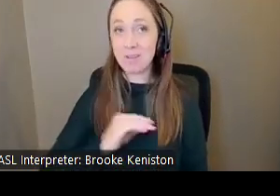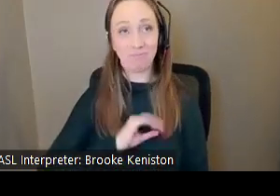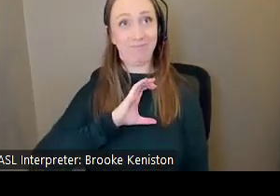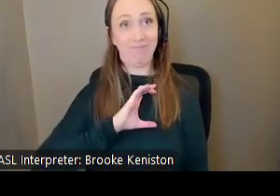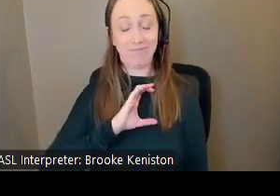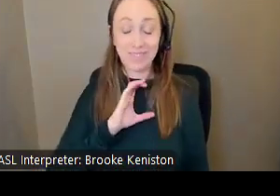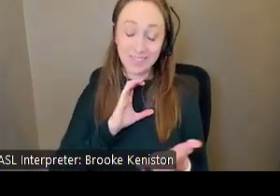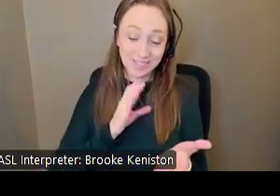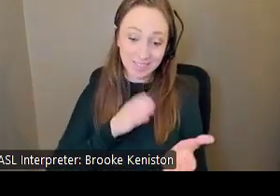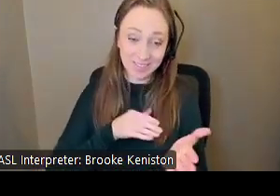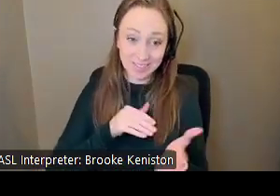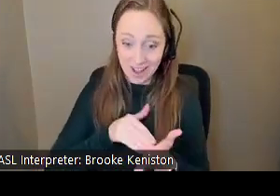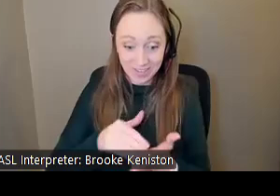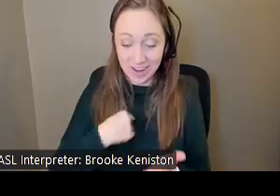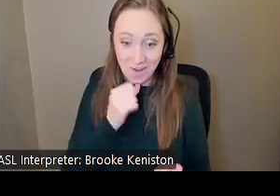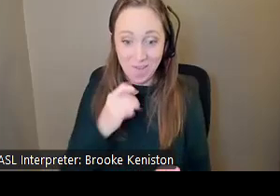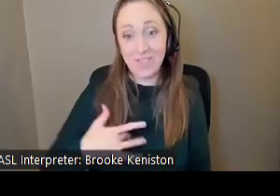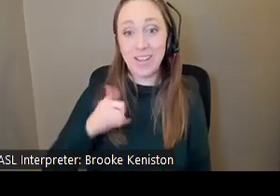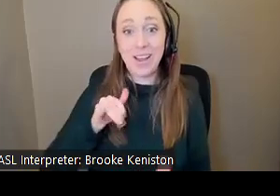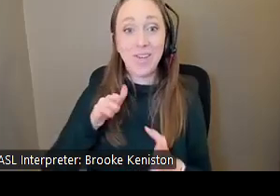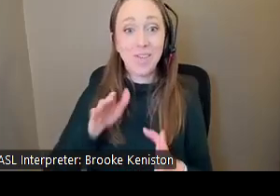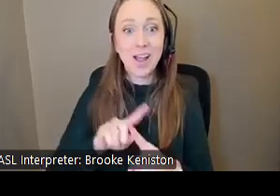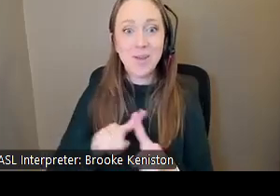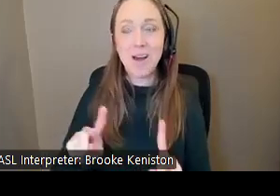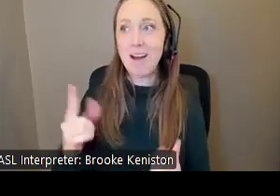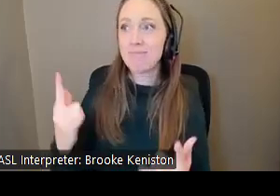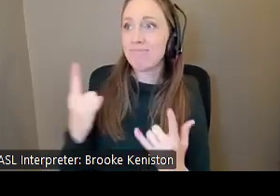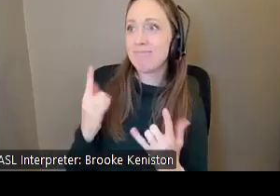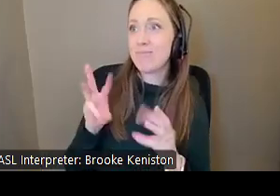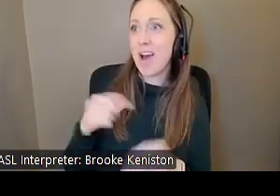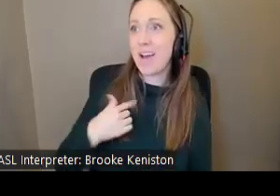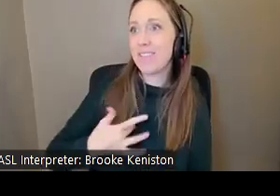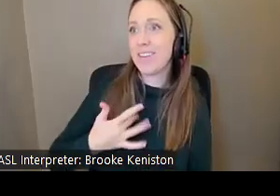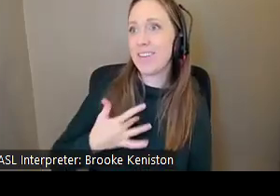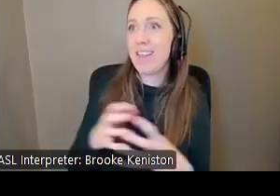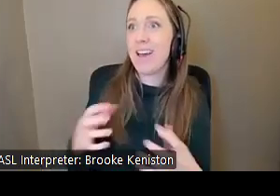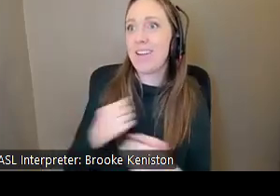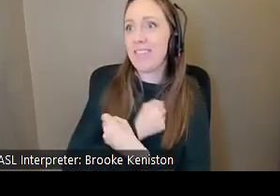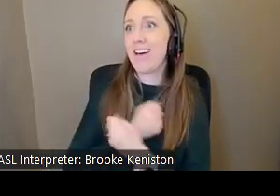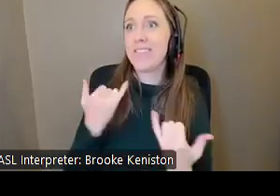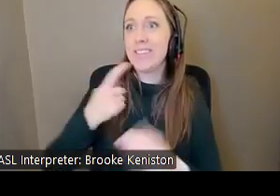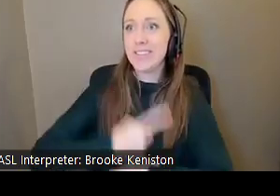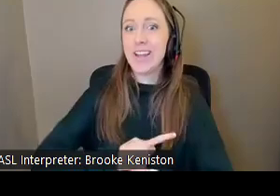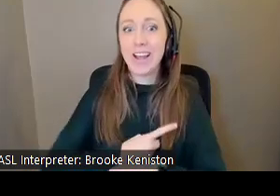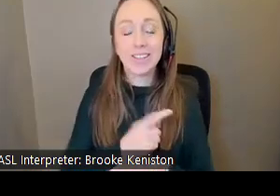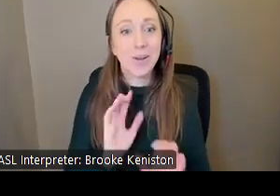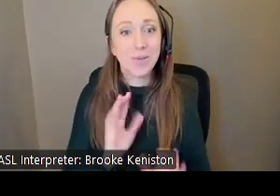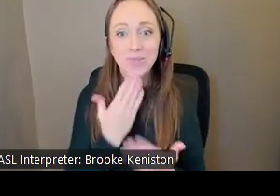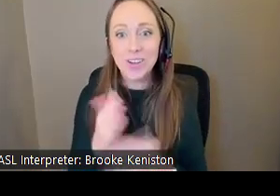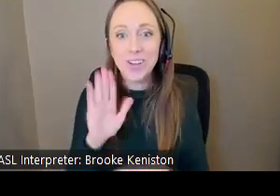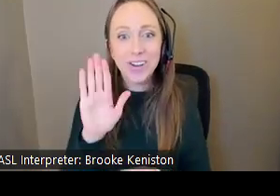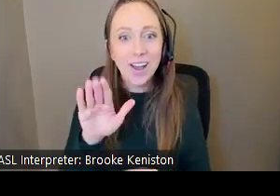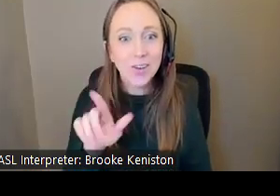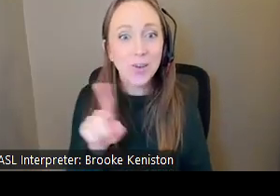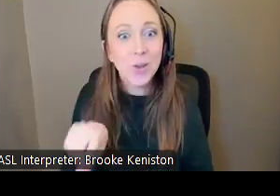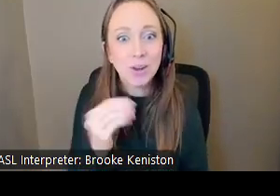all the time, but I really appreciate the love. Good afternoon. All right, you guys are eating,